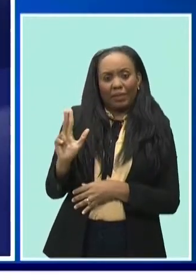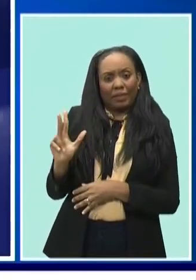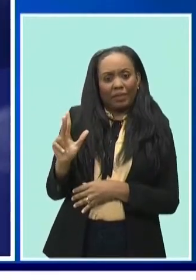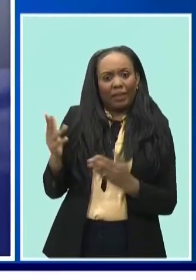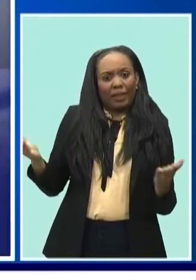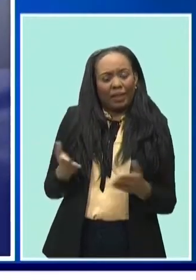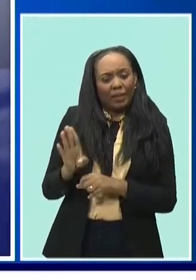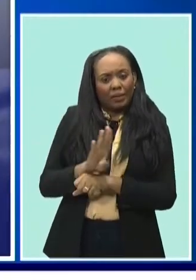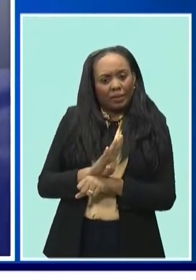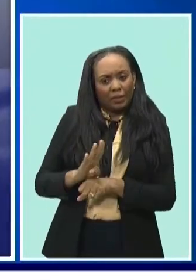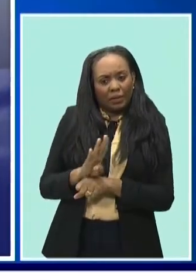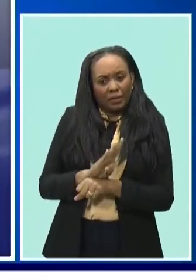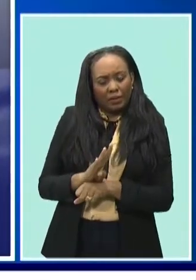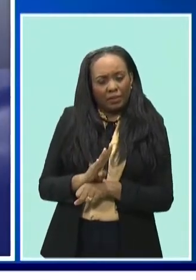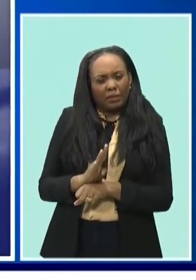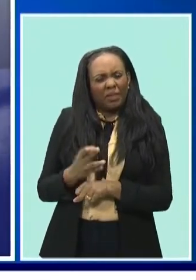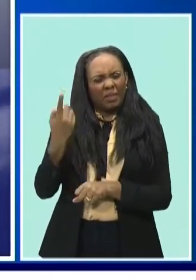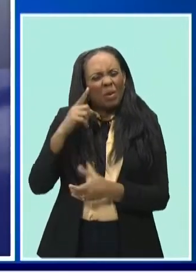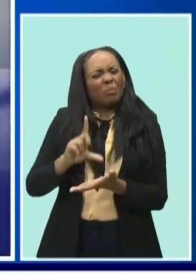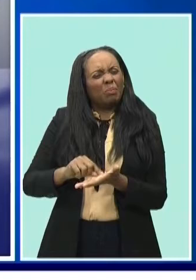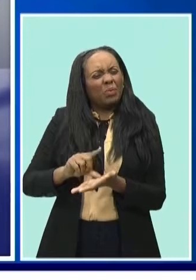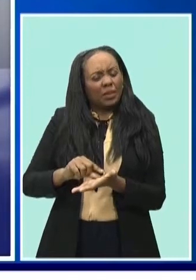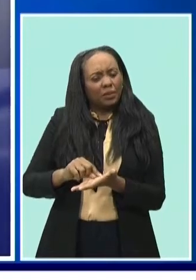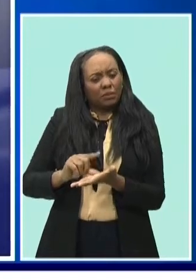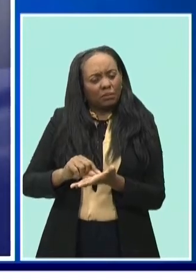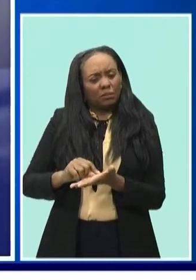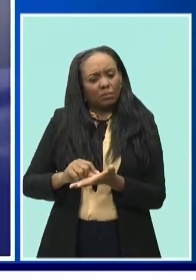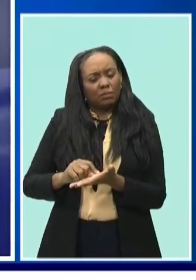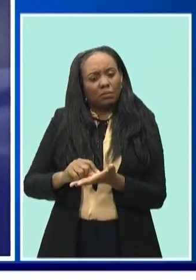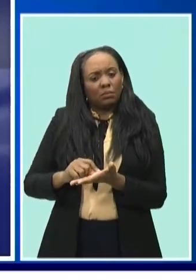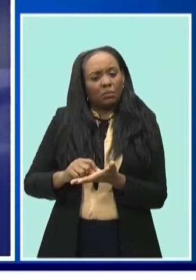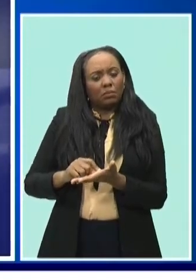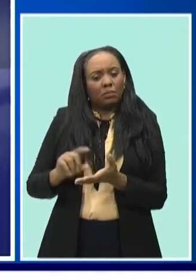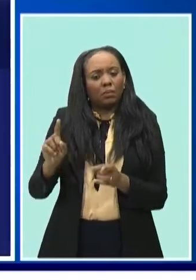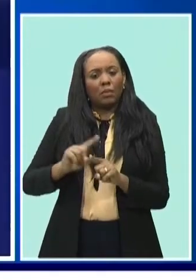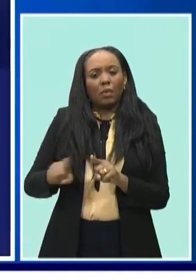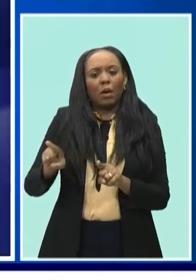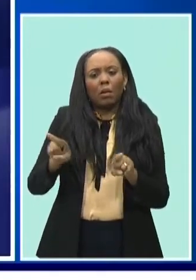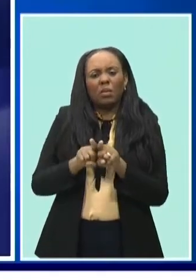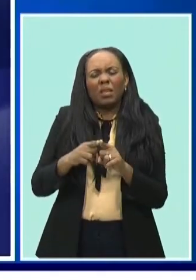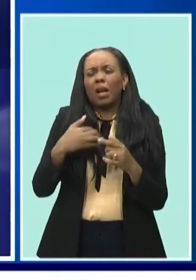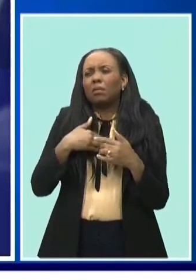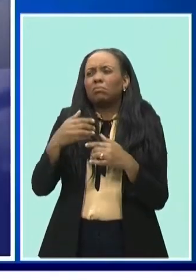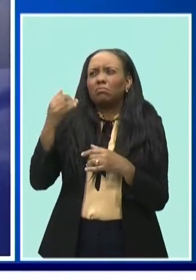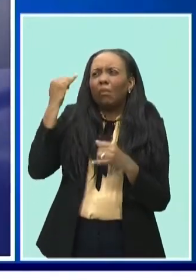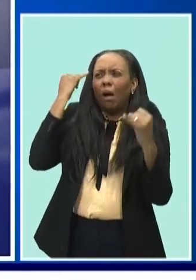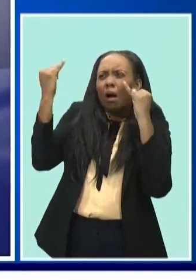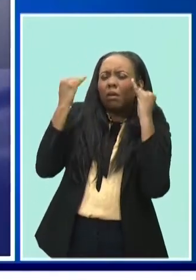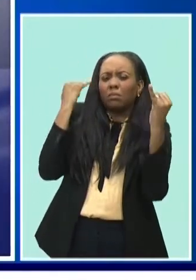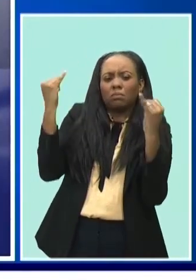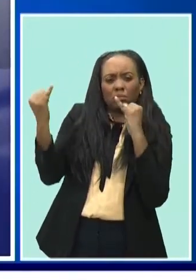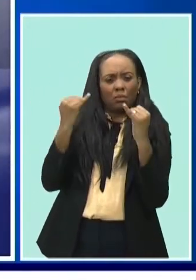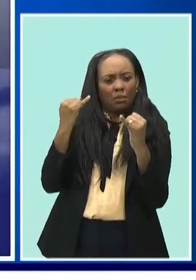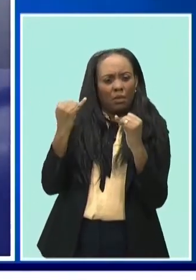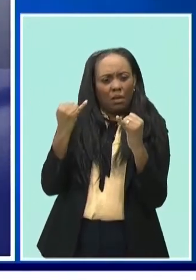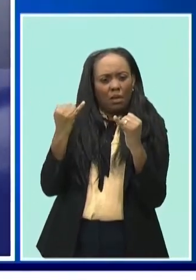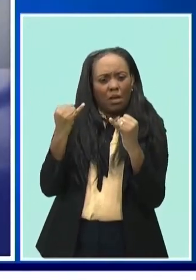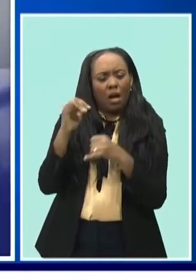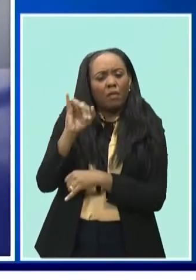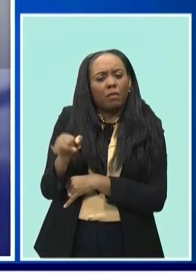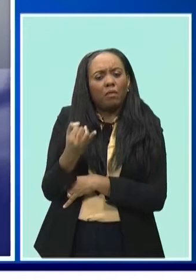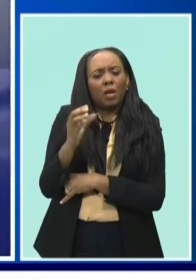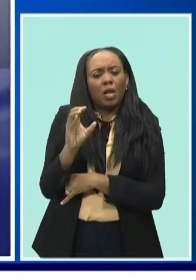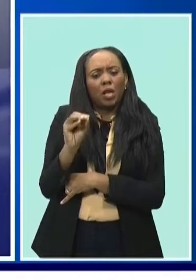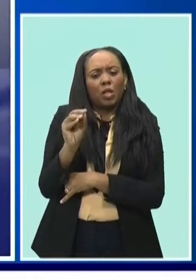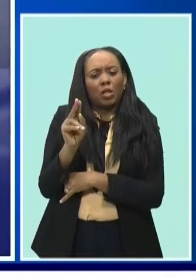in particular in the print media, but he also symbolized a concept of journalism and a concept of the relationship